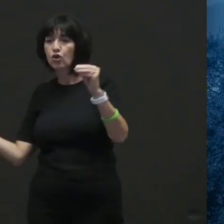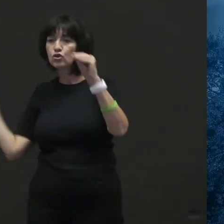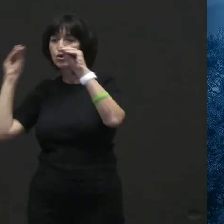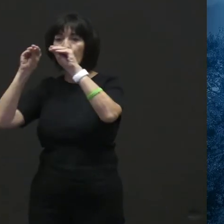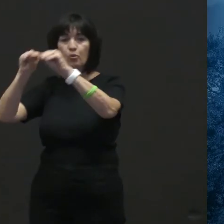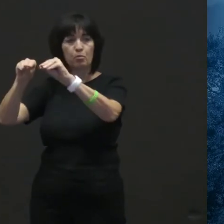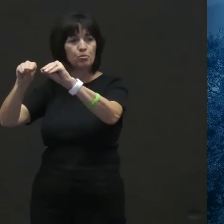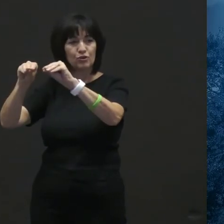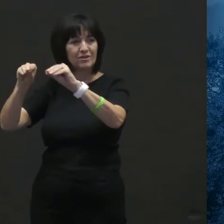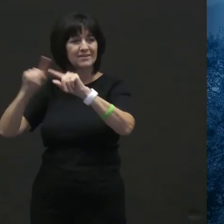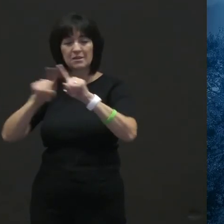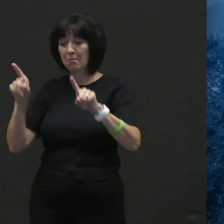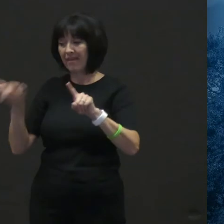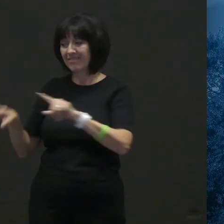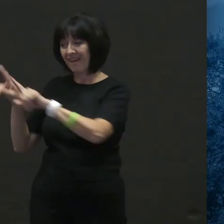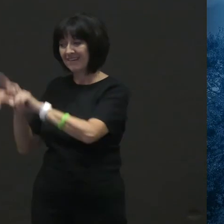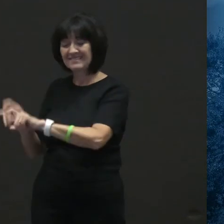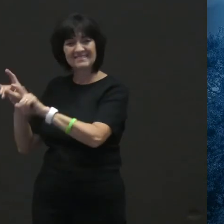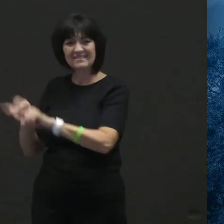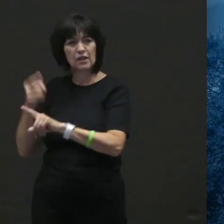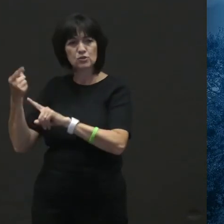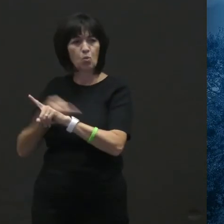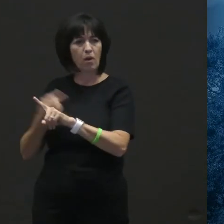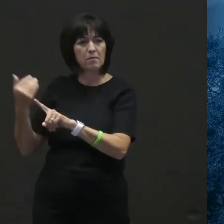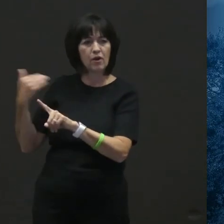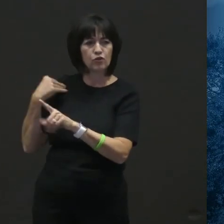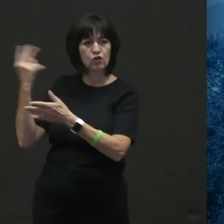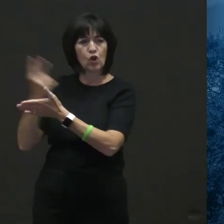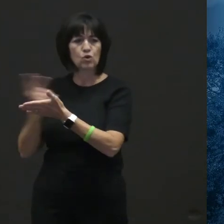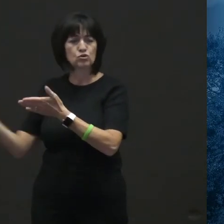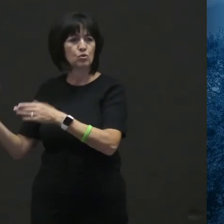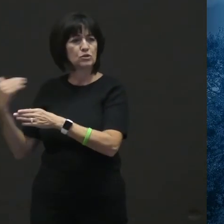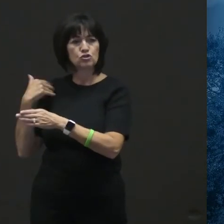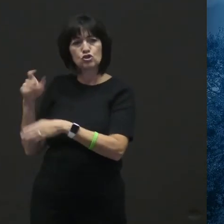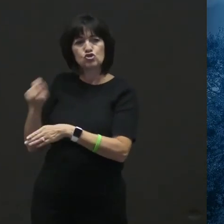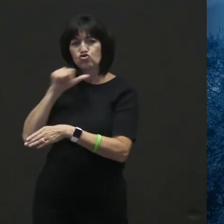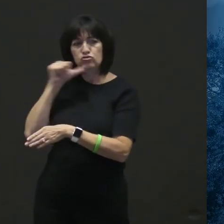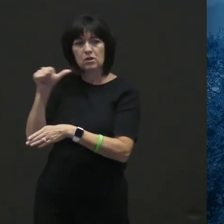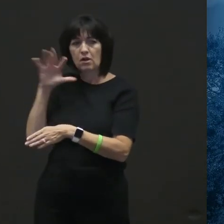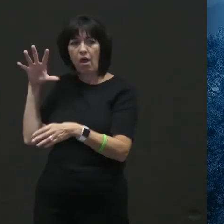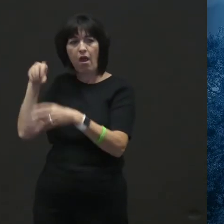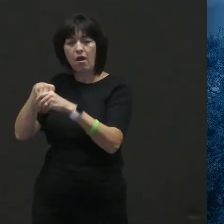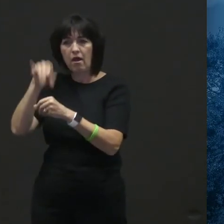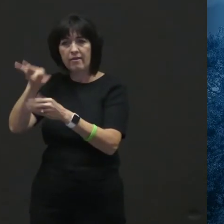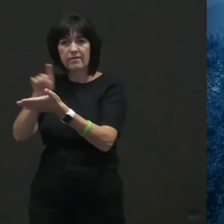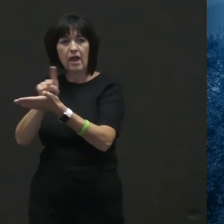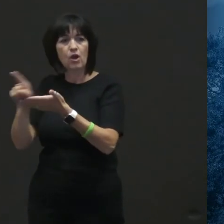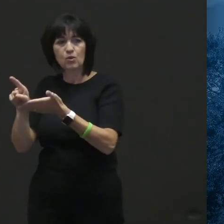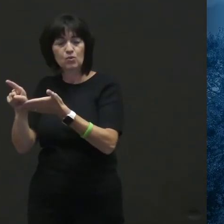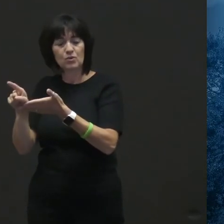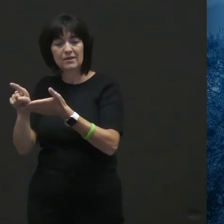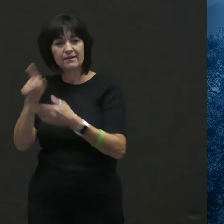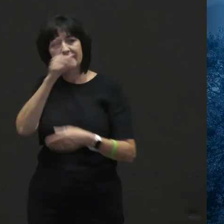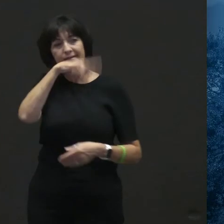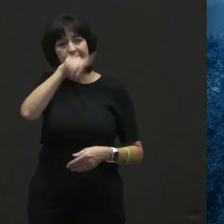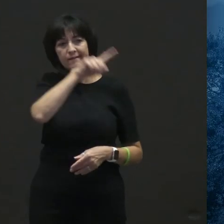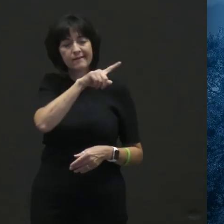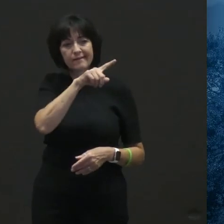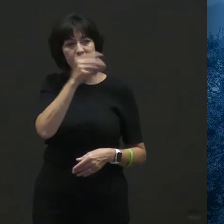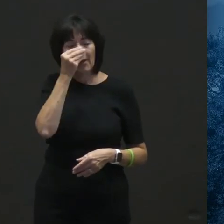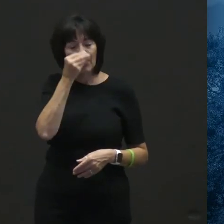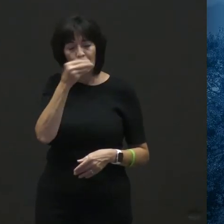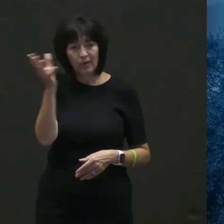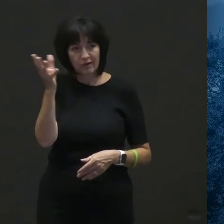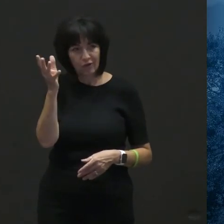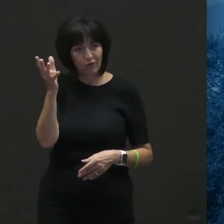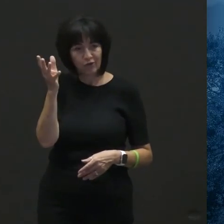the tests were a month ago, or 2 weeks ago, or 3 weeks ago, certainly out of that interval. But they don't care enough to take the